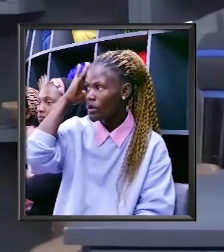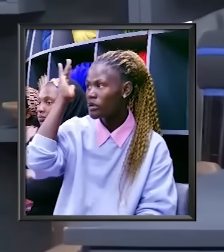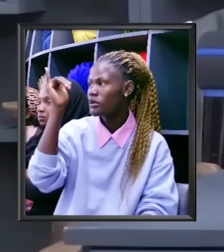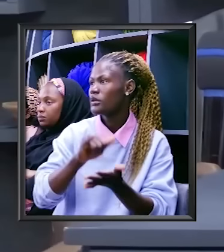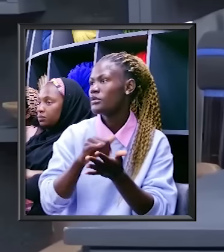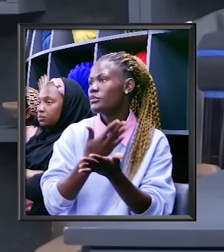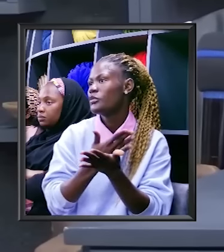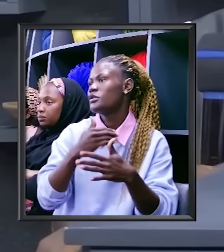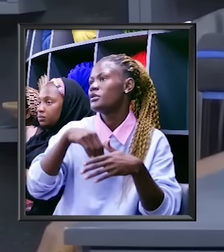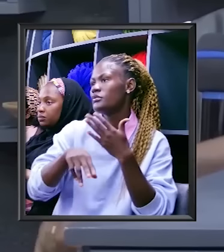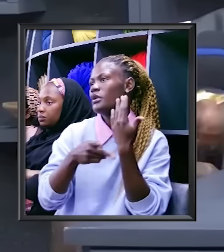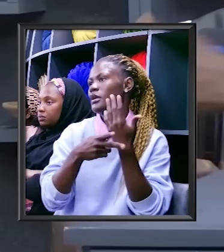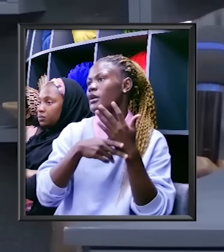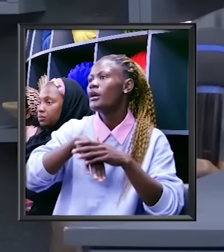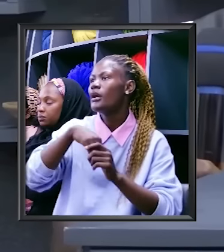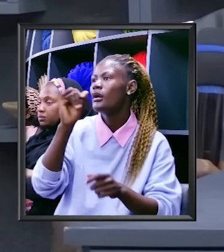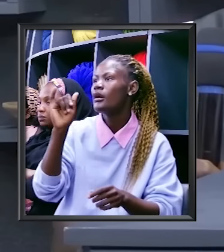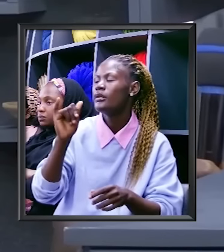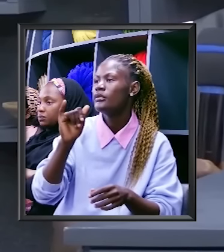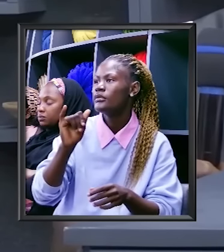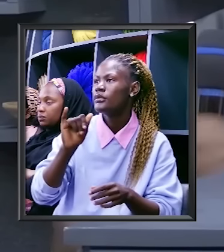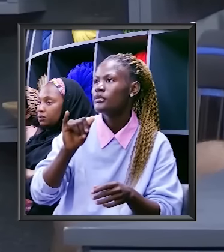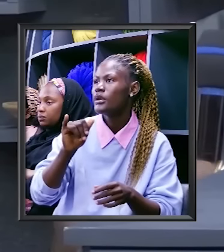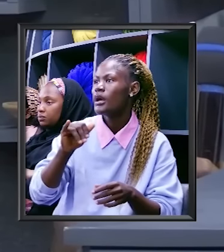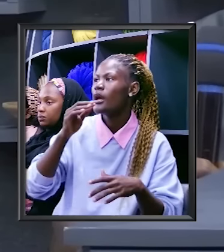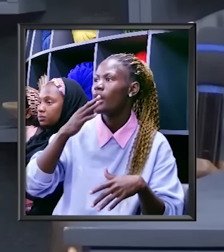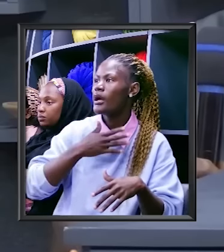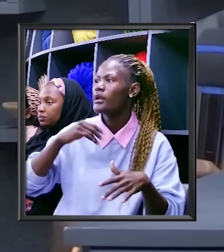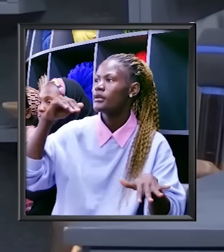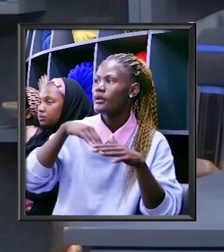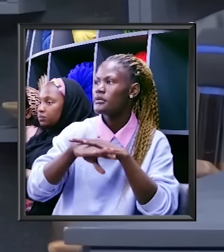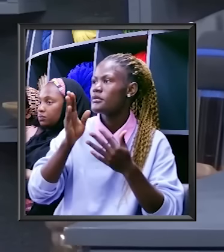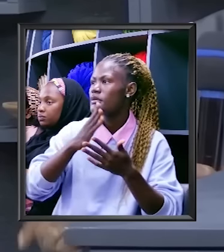from my account. Enter somewhere. So when I go